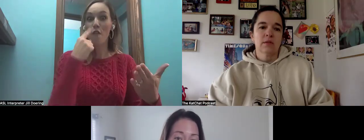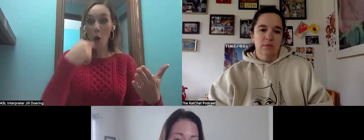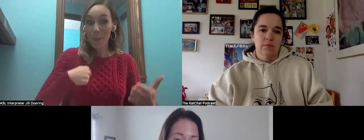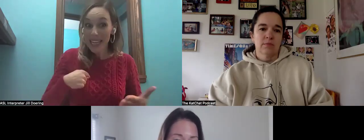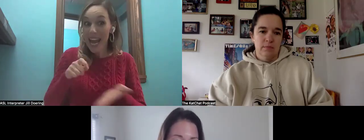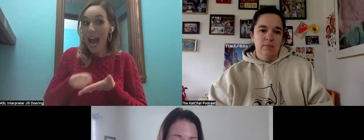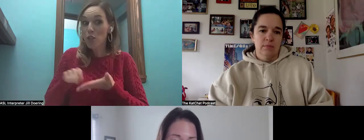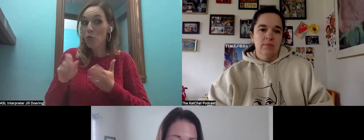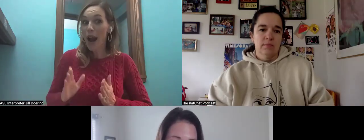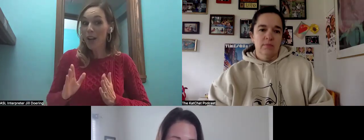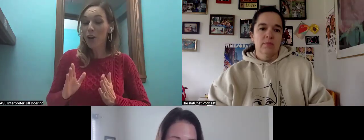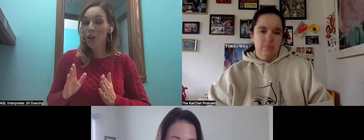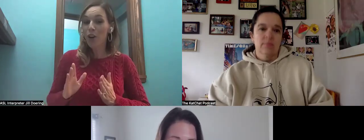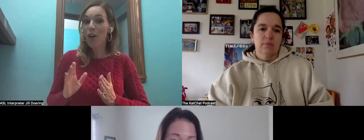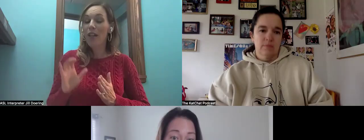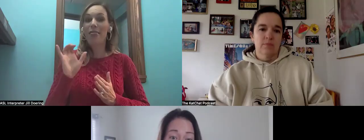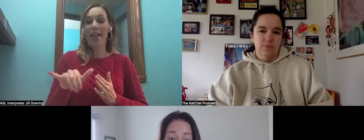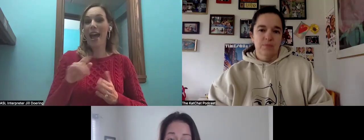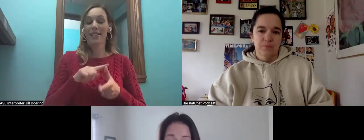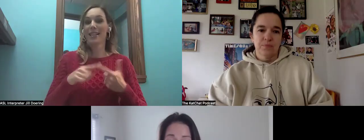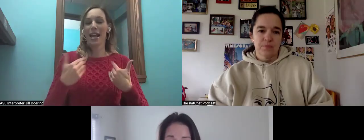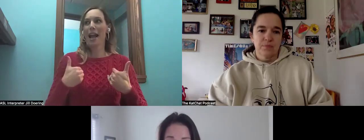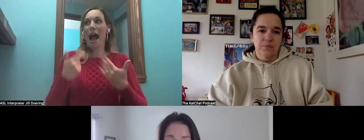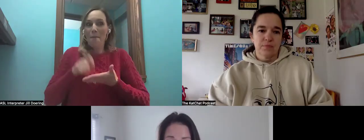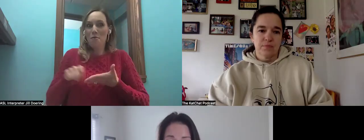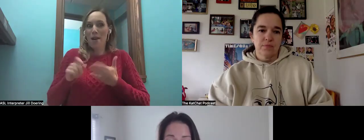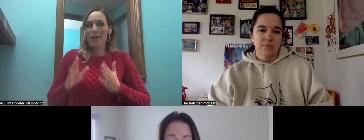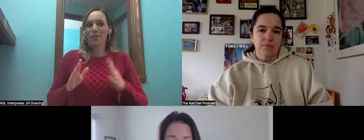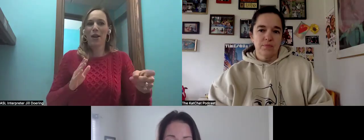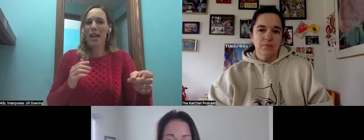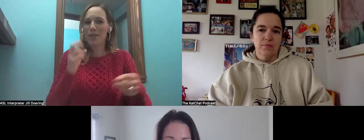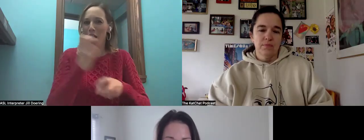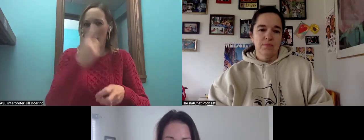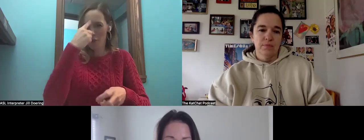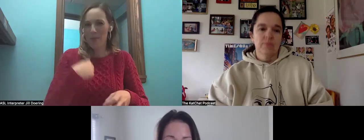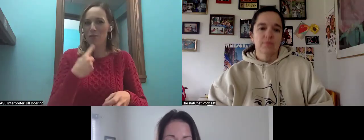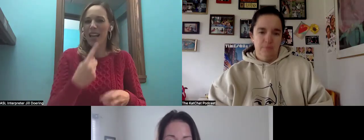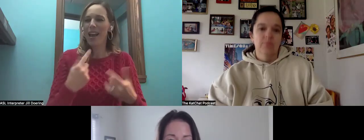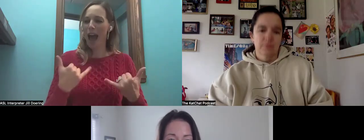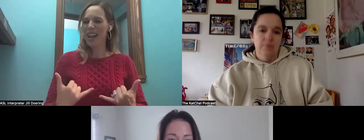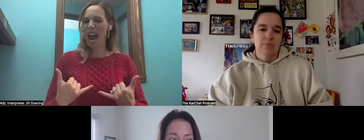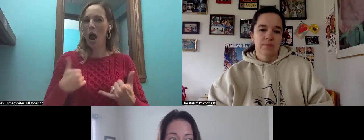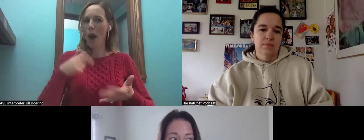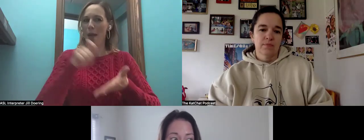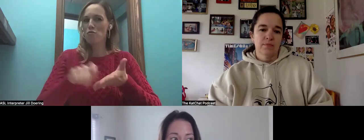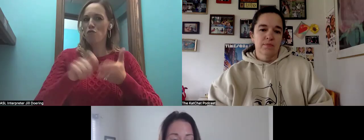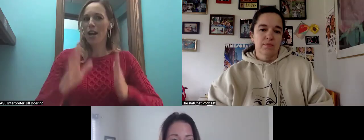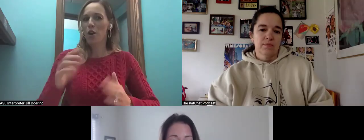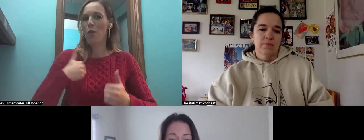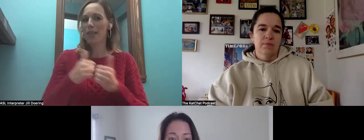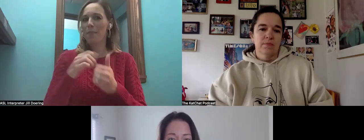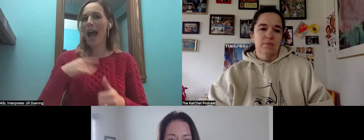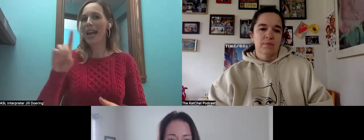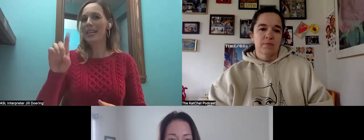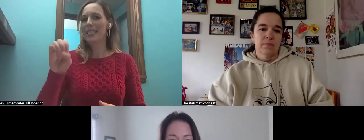writer, with that being my debut, it was hard for me to say I'm a writer now because it's almost